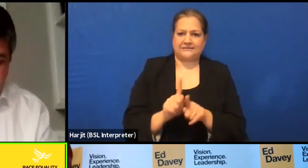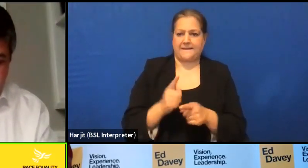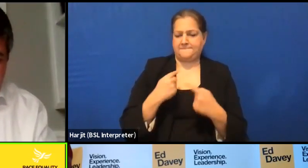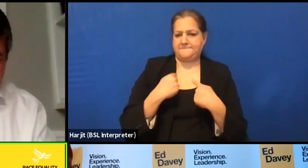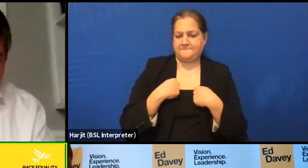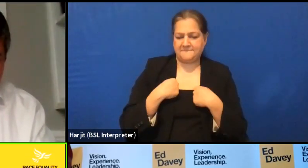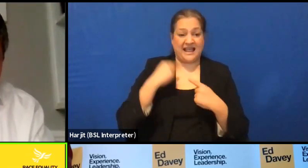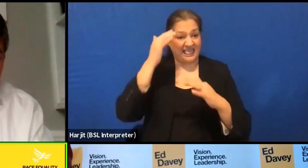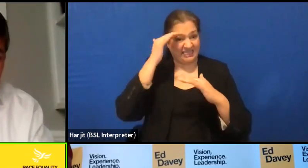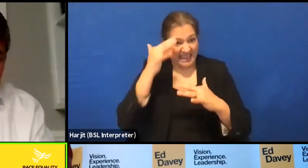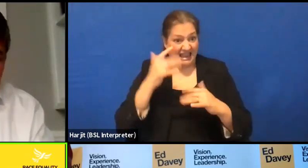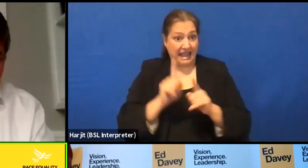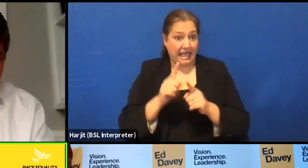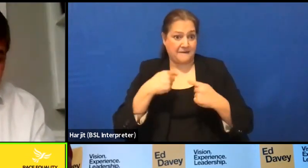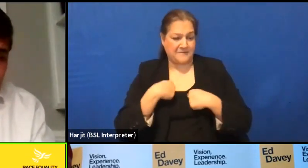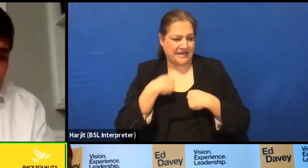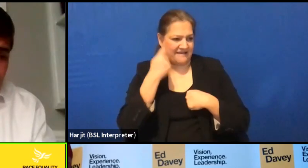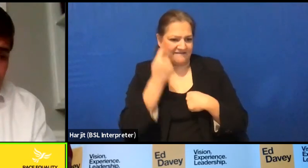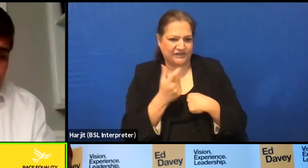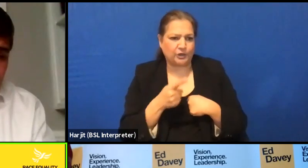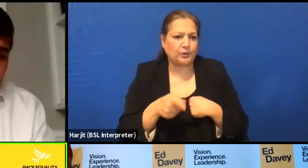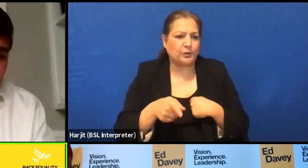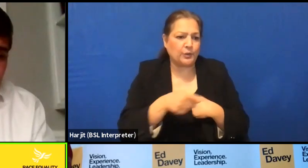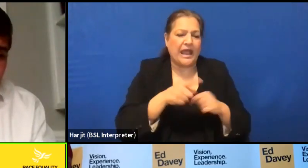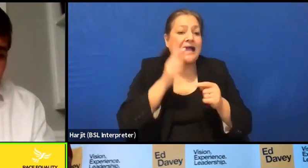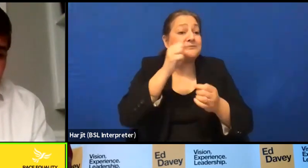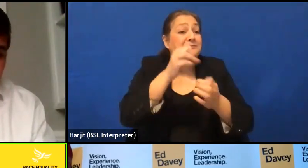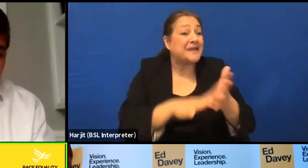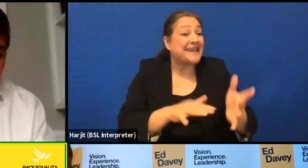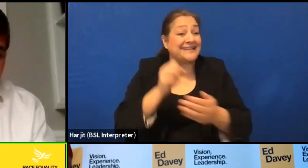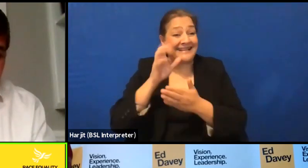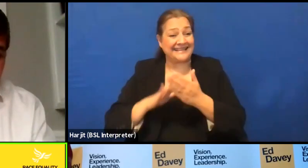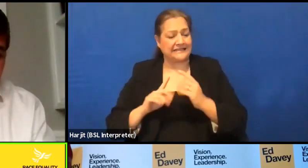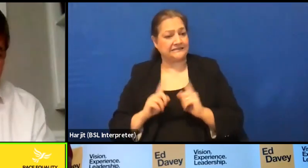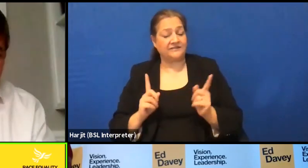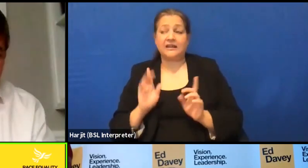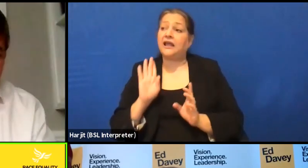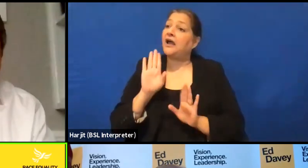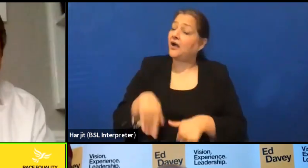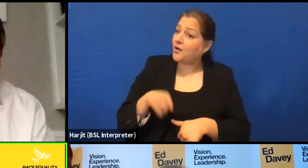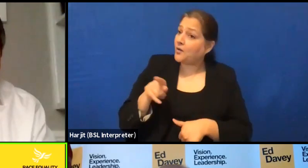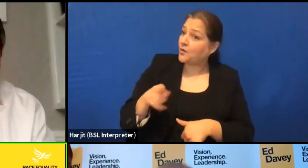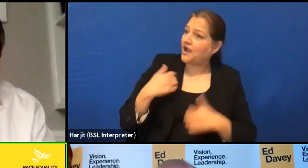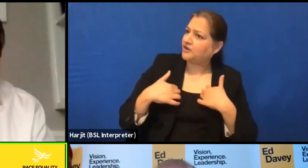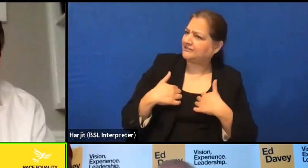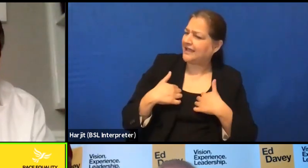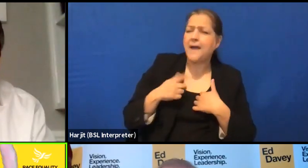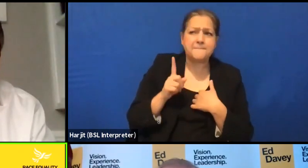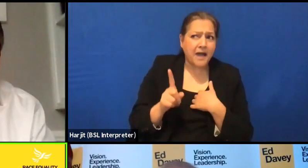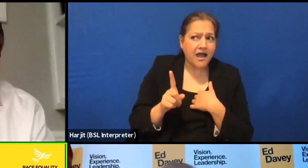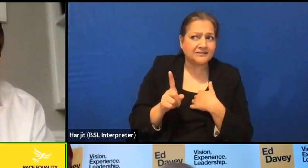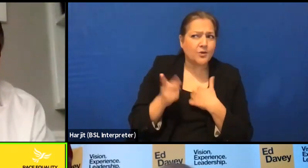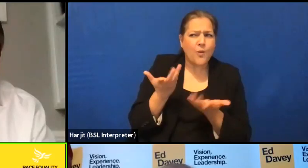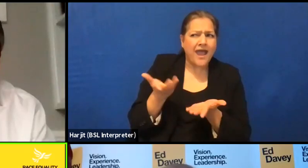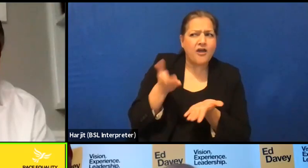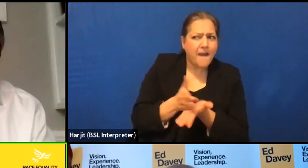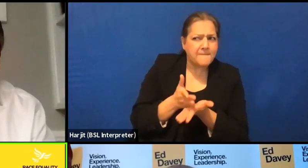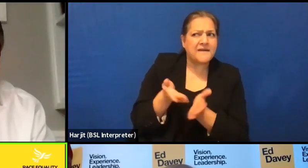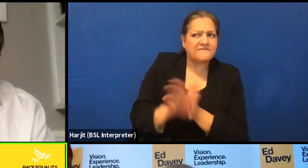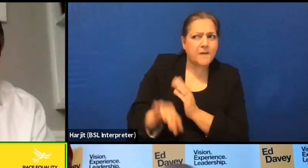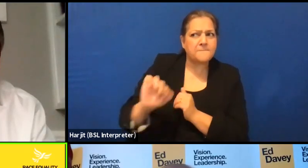like them. They might have different experiences, and oh, that's so interesting. And oh, by the way, where are you really from? which